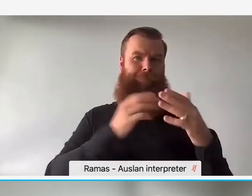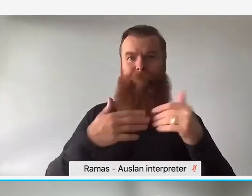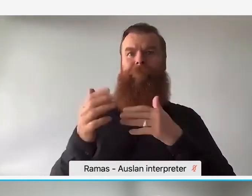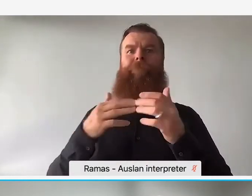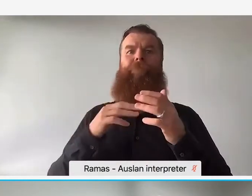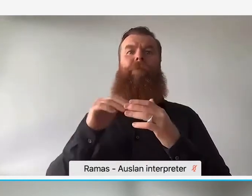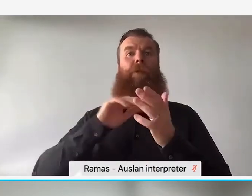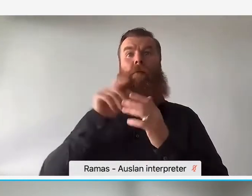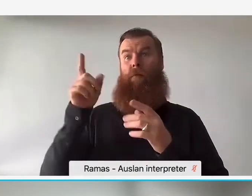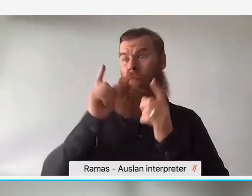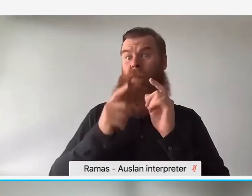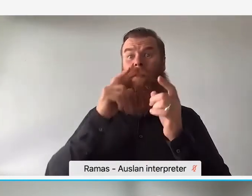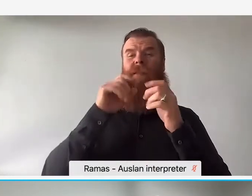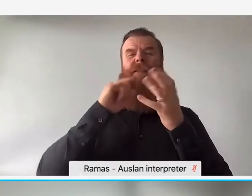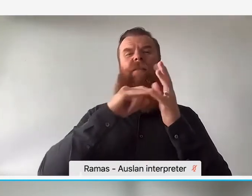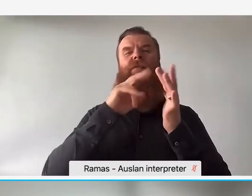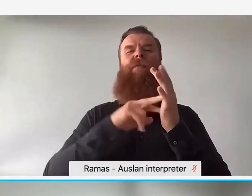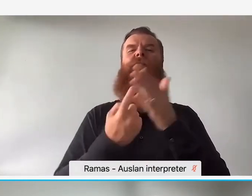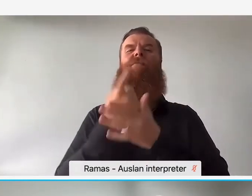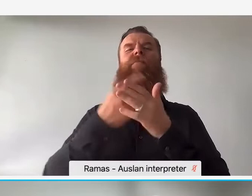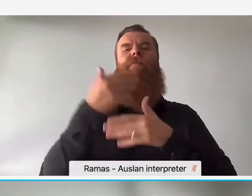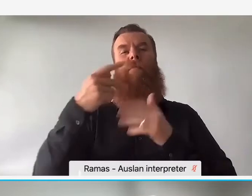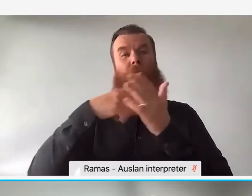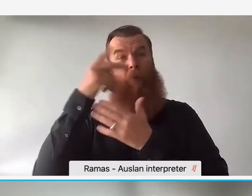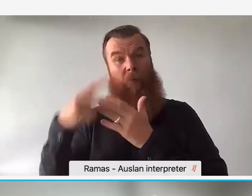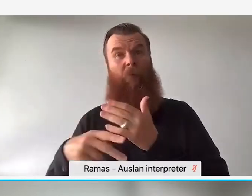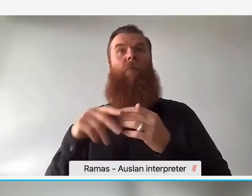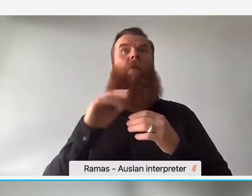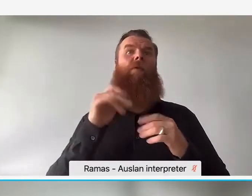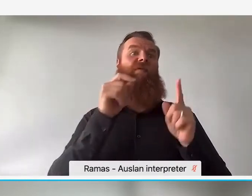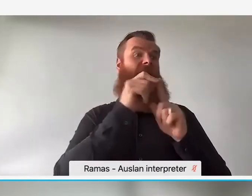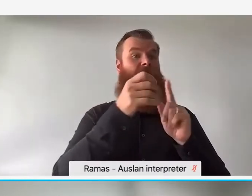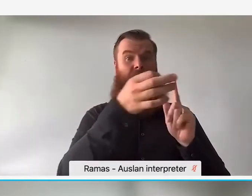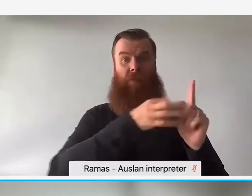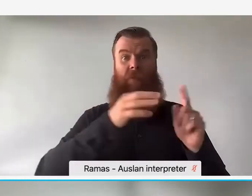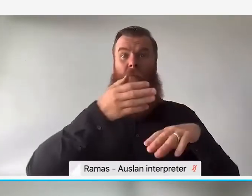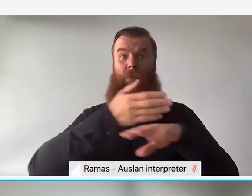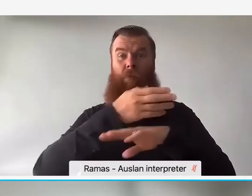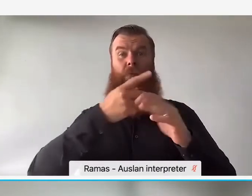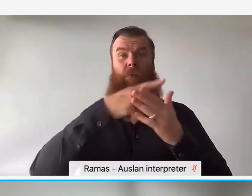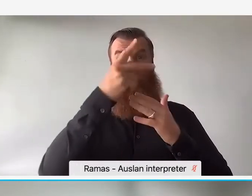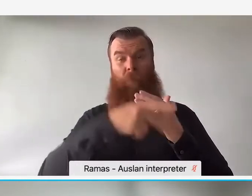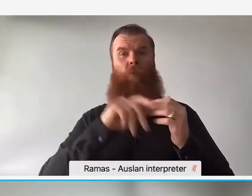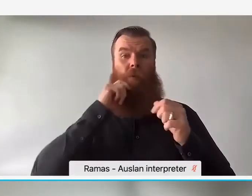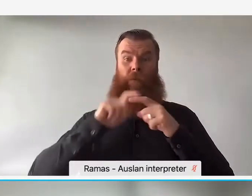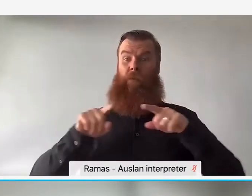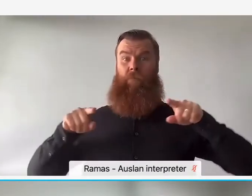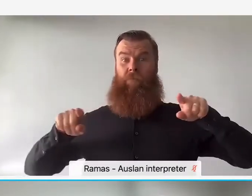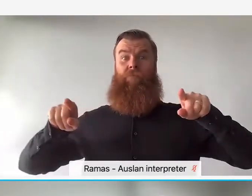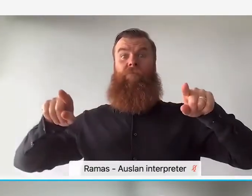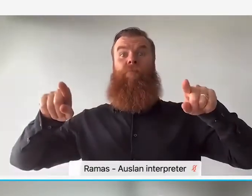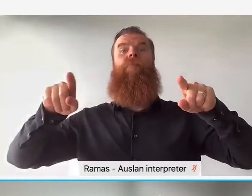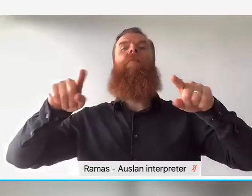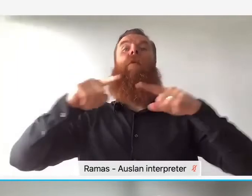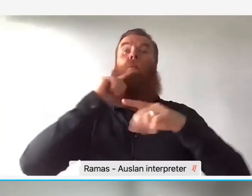Pacific Labour Scheme will continue to operate under current program settings. The PALM scheme, the new scheme, responds